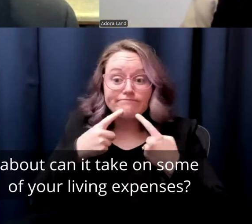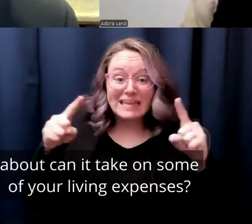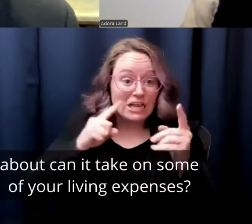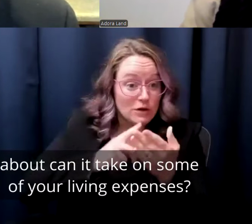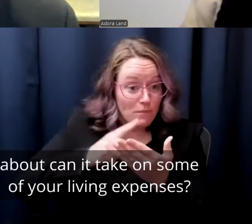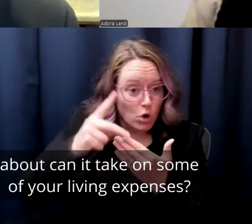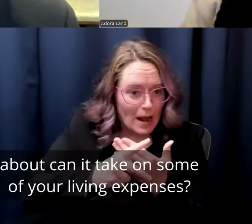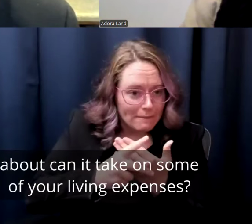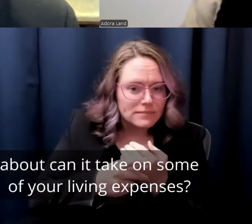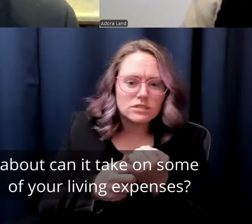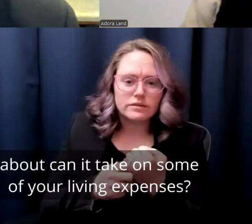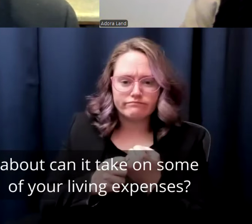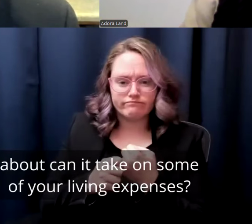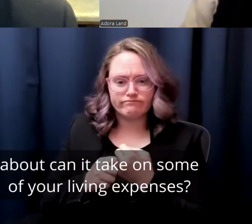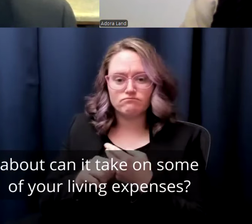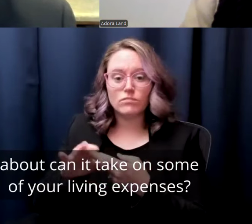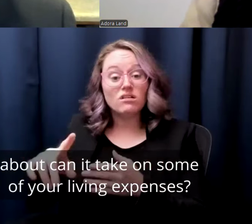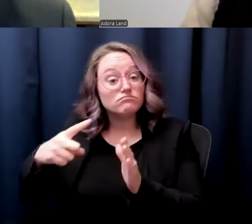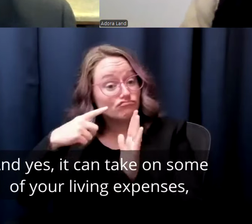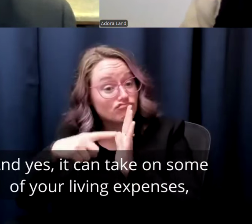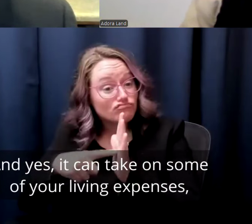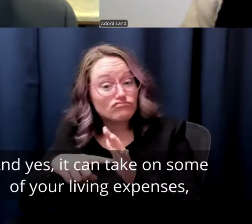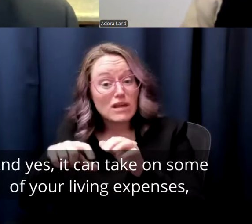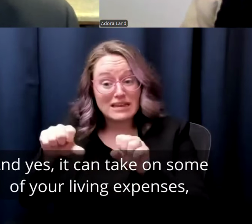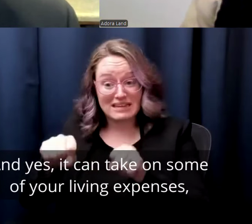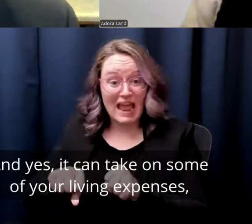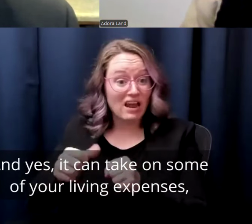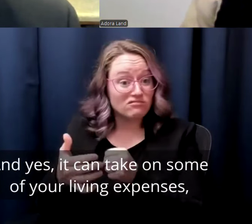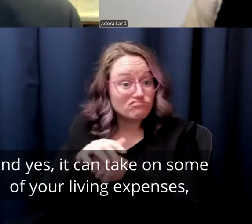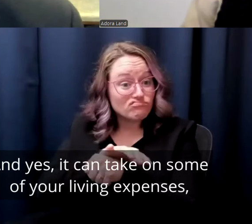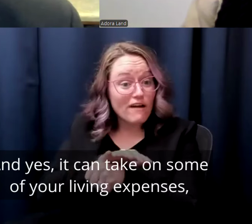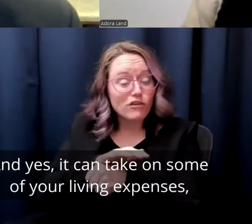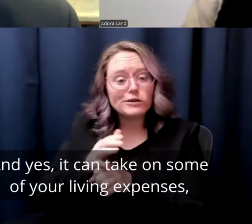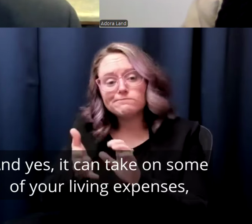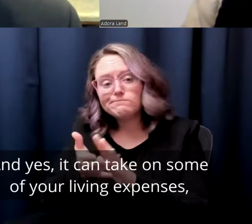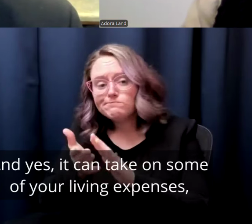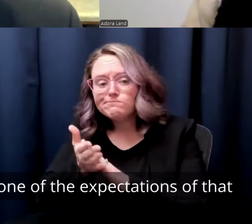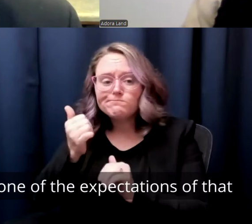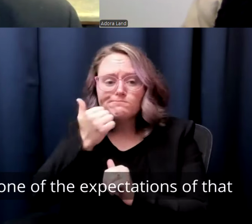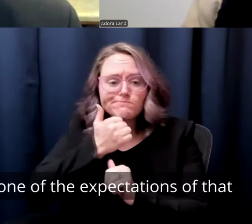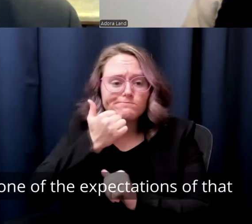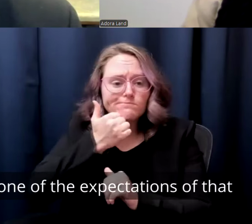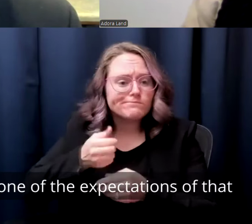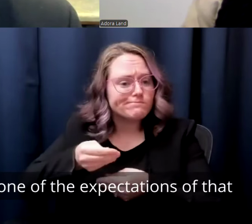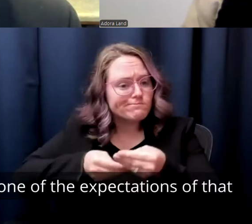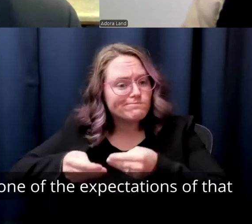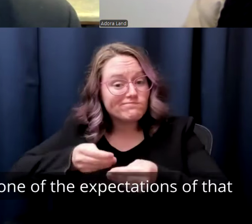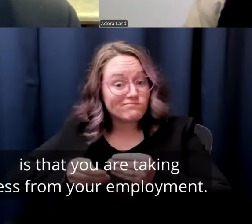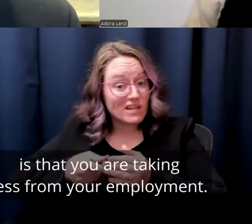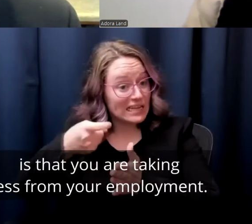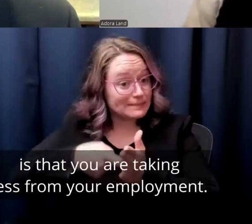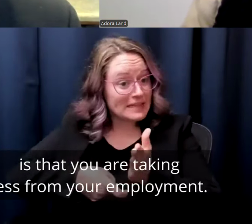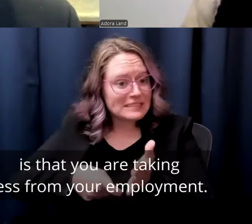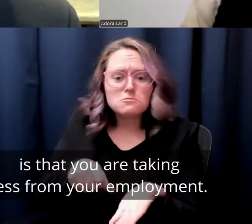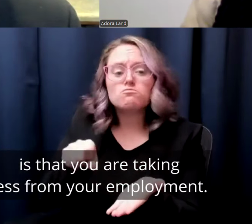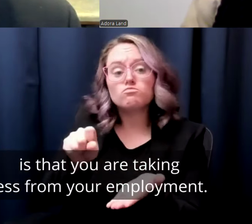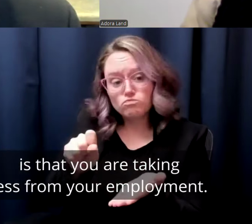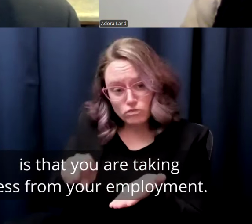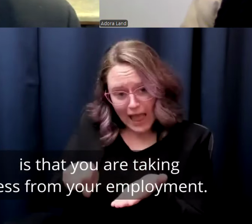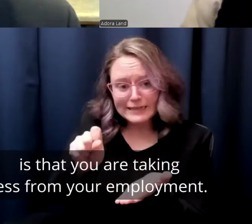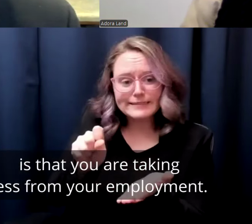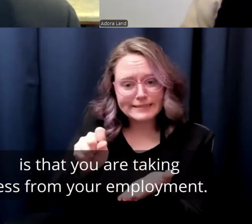it take on some of your living expenses? And yes, it can take on some of your living expenses. But one of the expectations of that is that